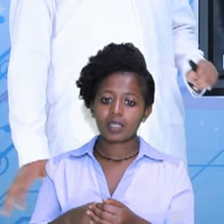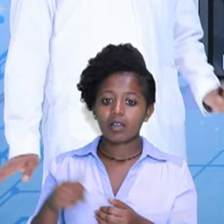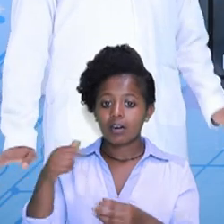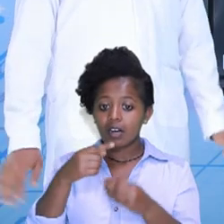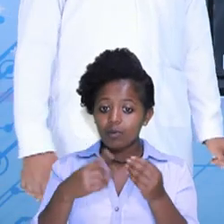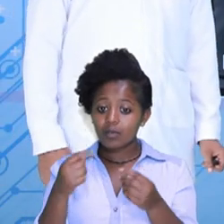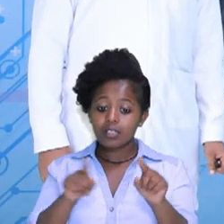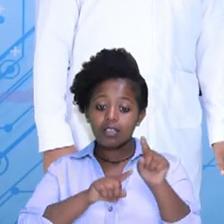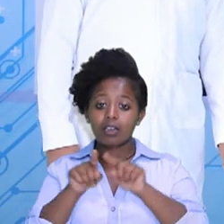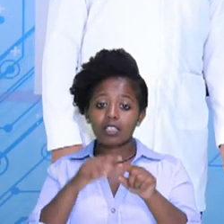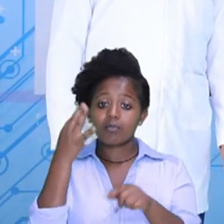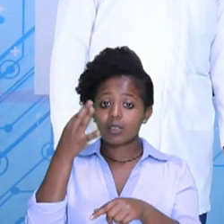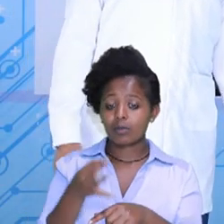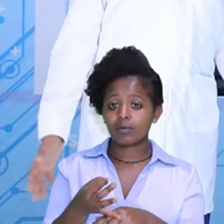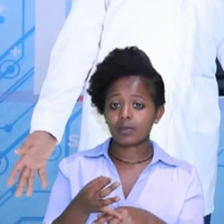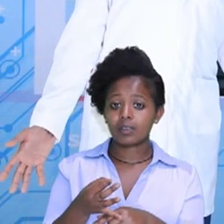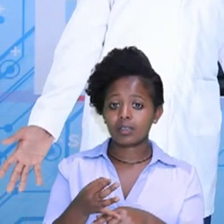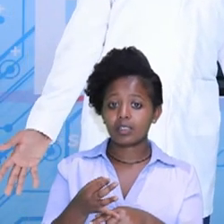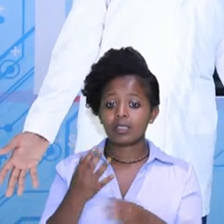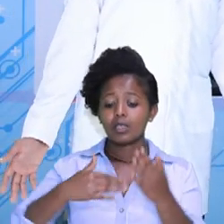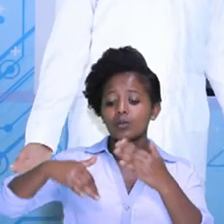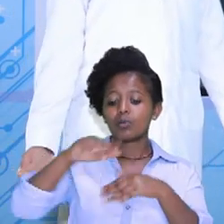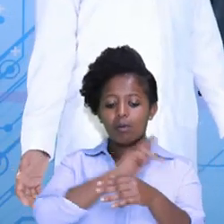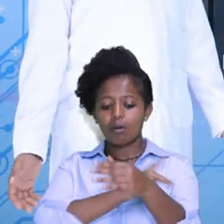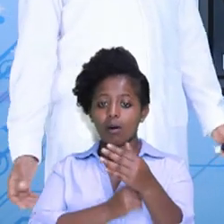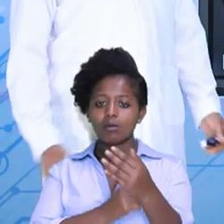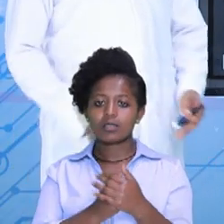Among the agreement of the superpower